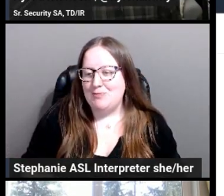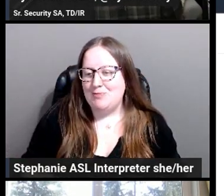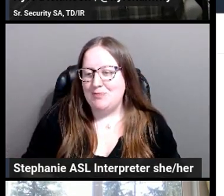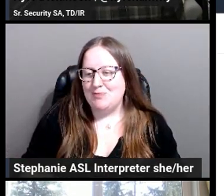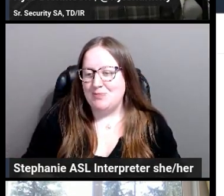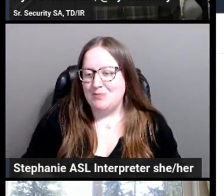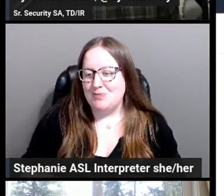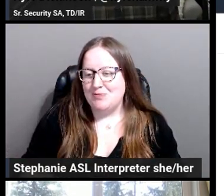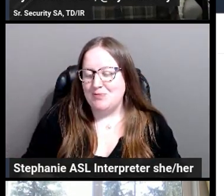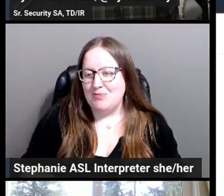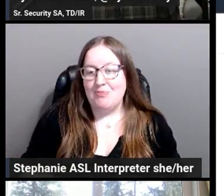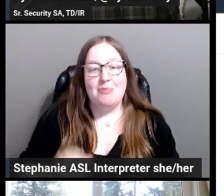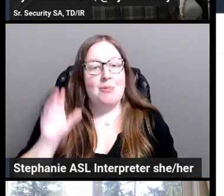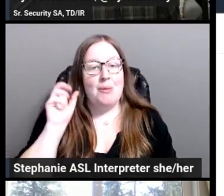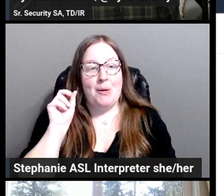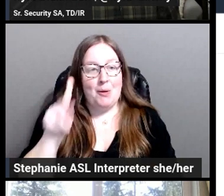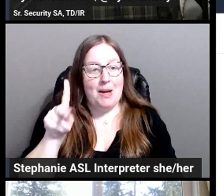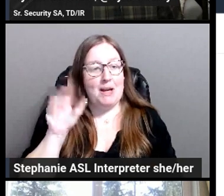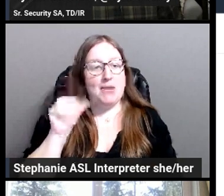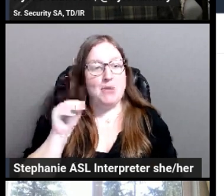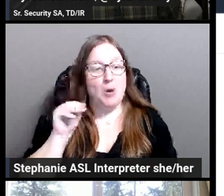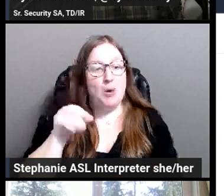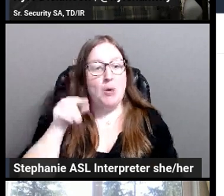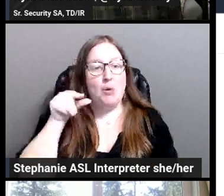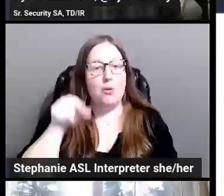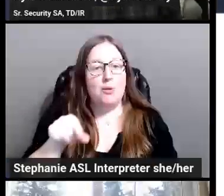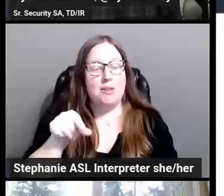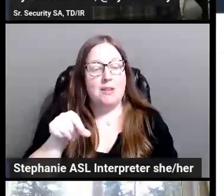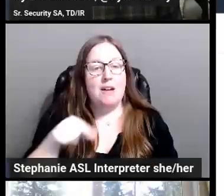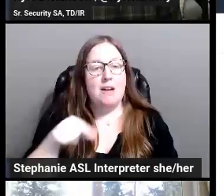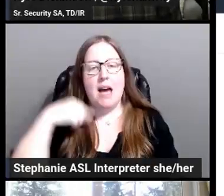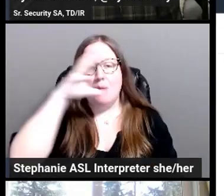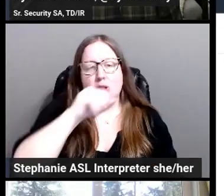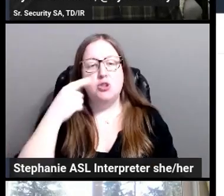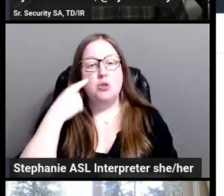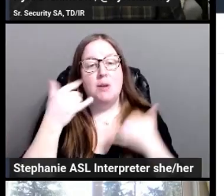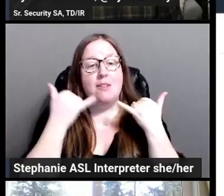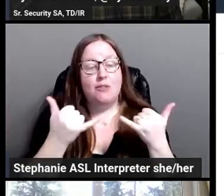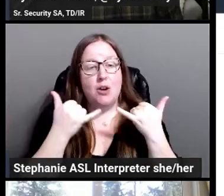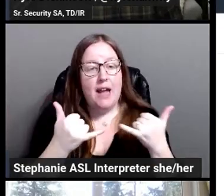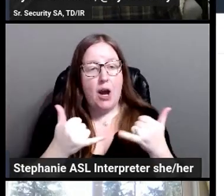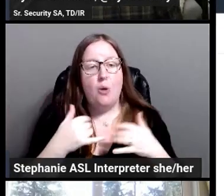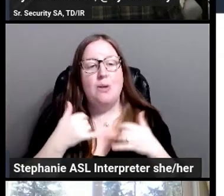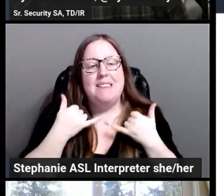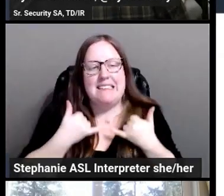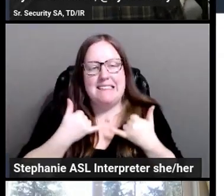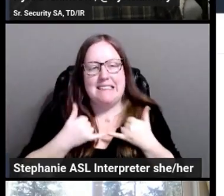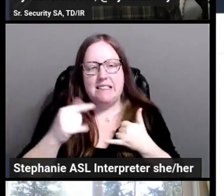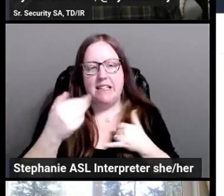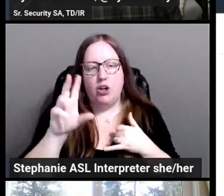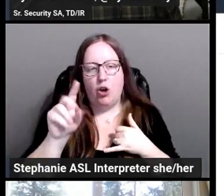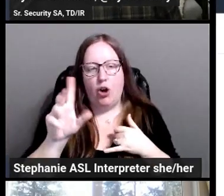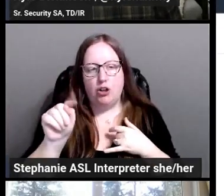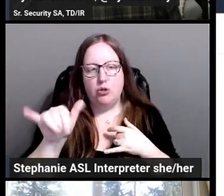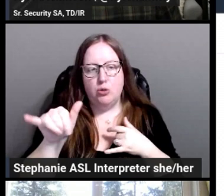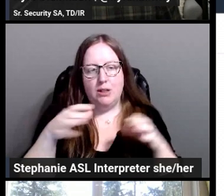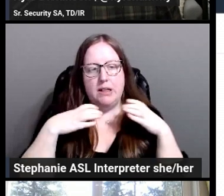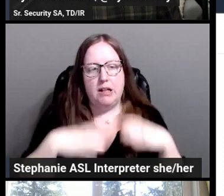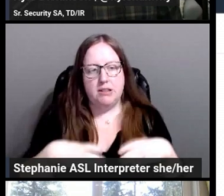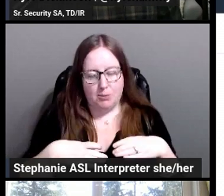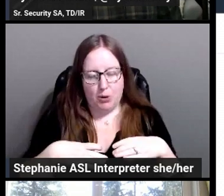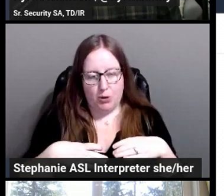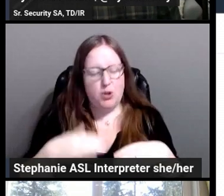So with this demo, I'm assuming for now that you are an existing GuardDuty customer. Okay.